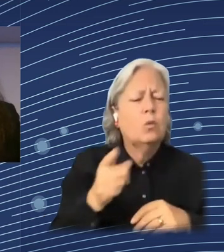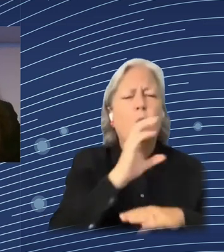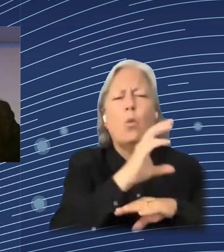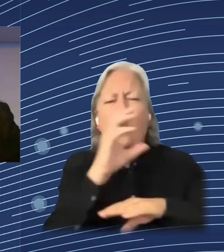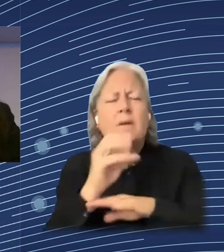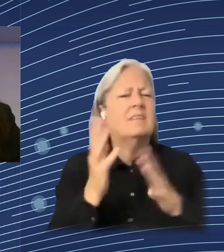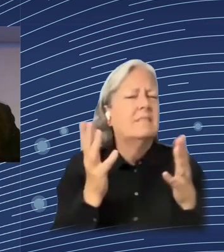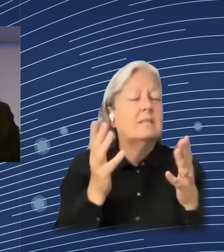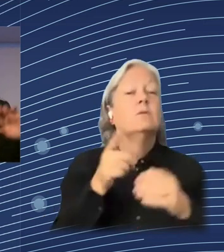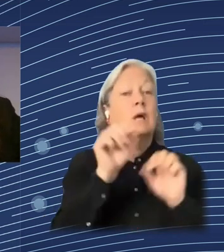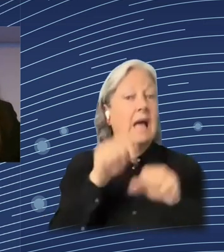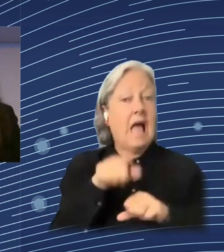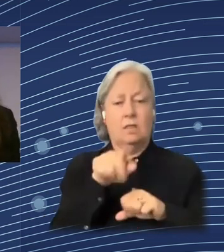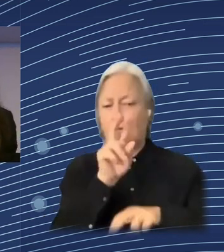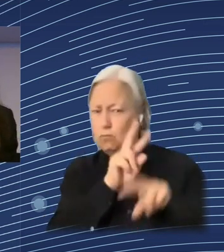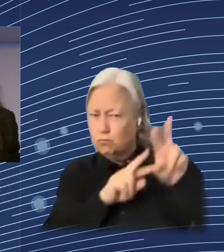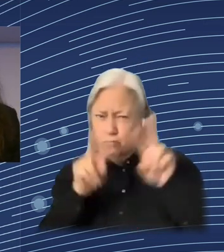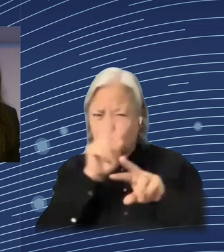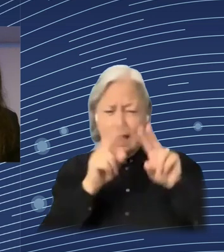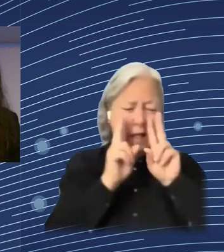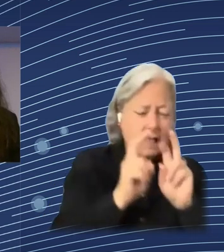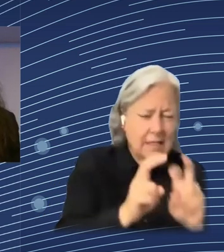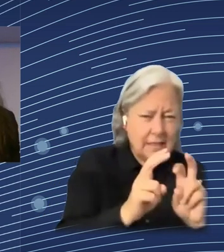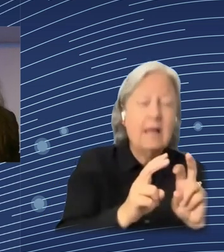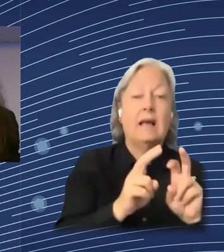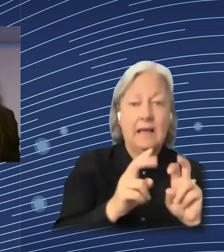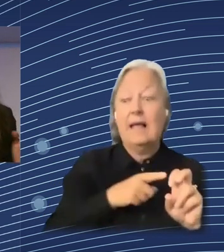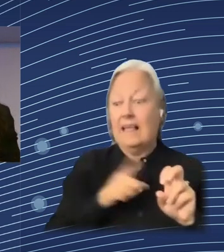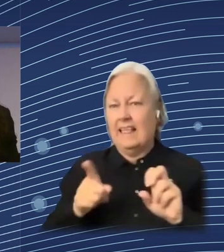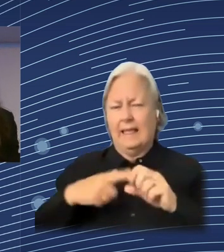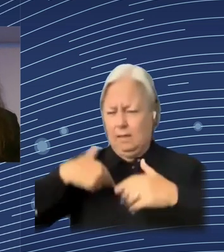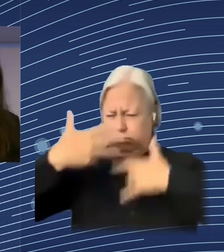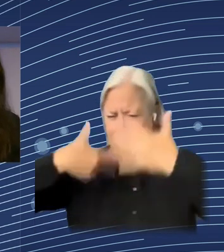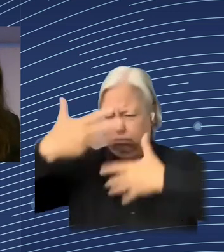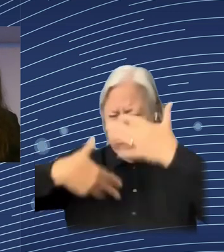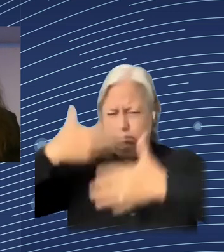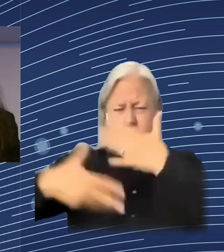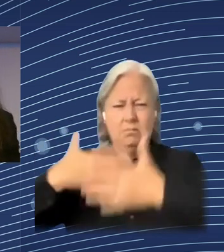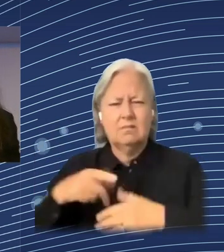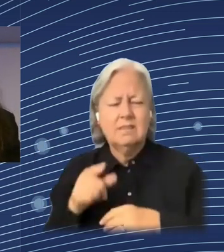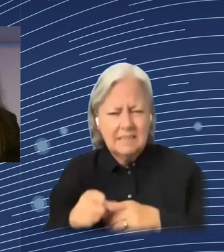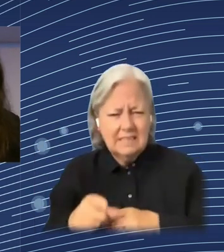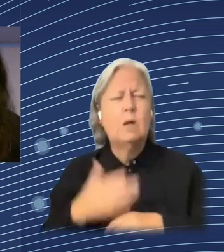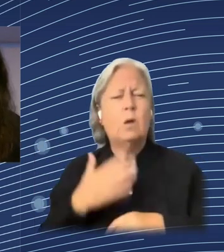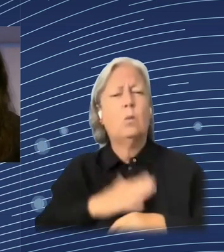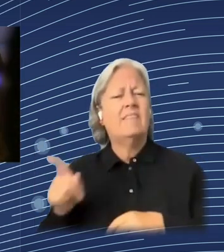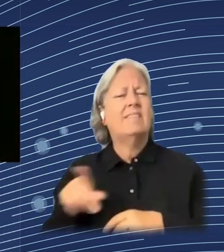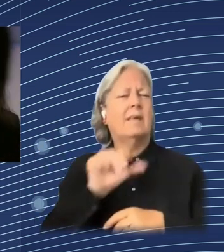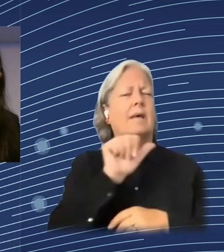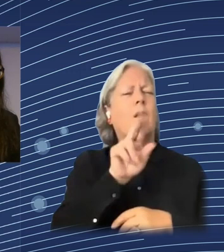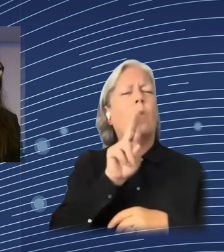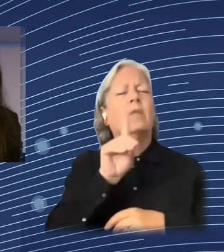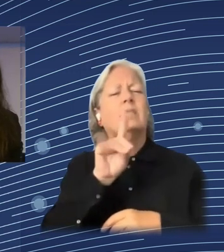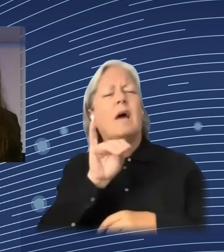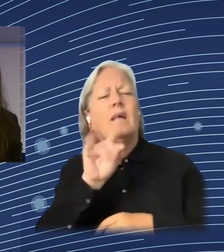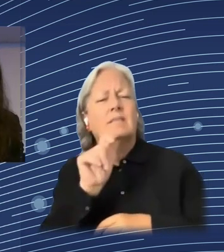you analyze this system? So we check through a methodology that we develop. And then we call adversarial auditing for those situations where, for example, public